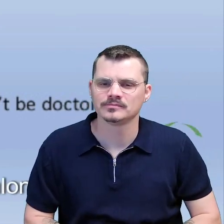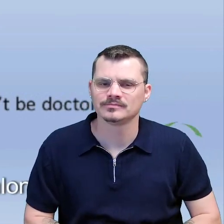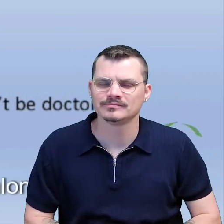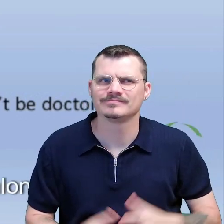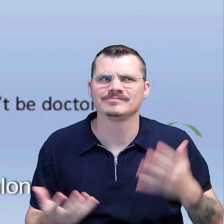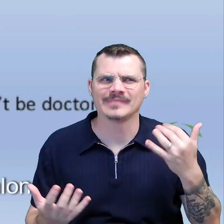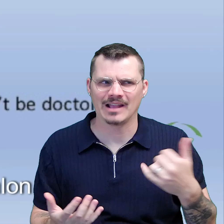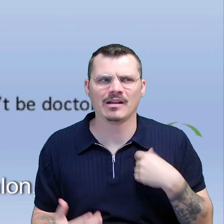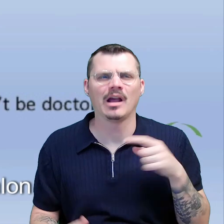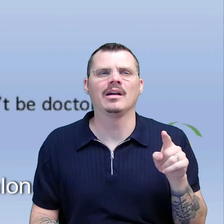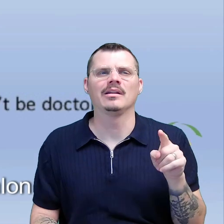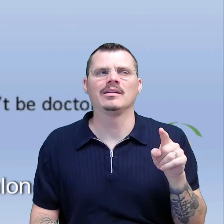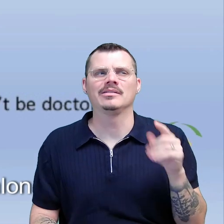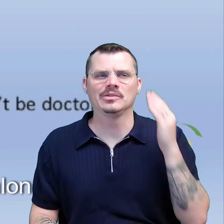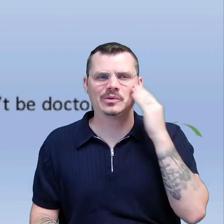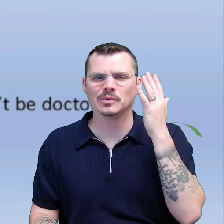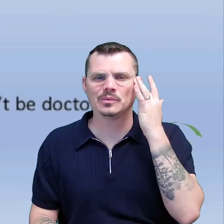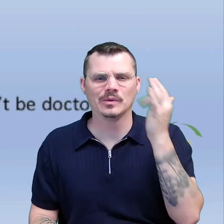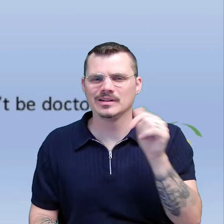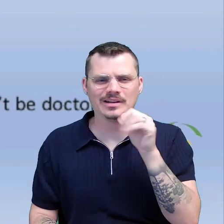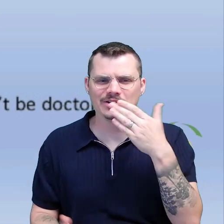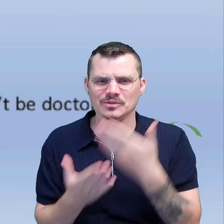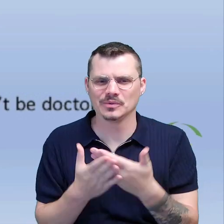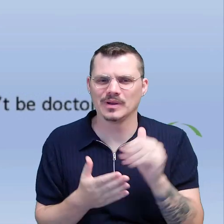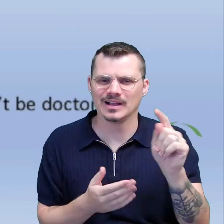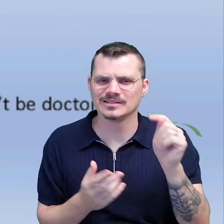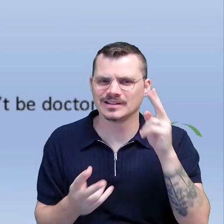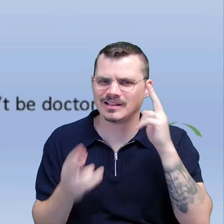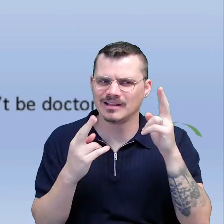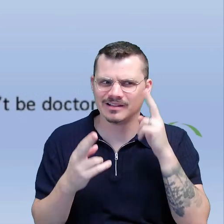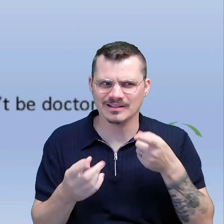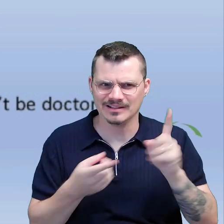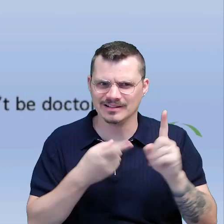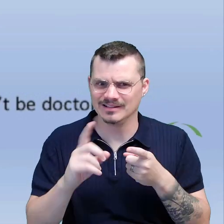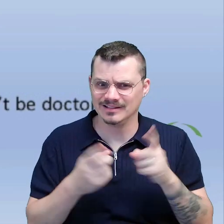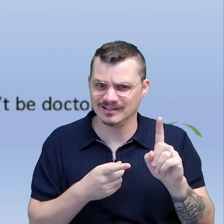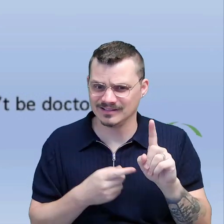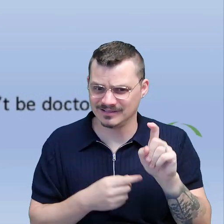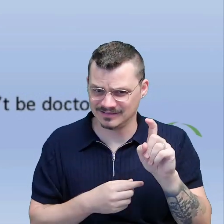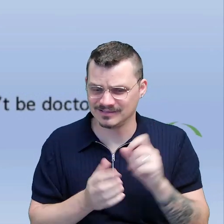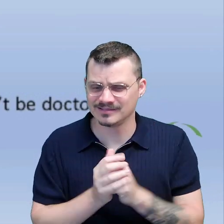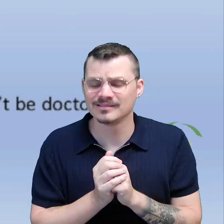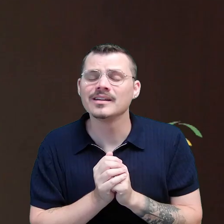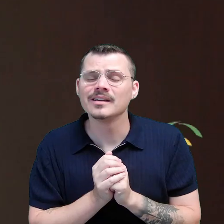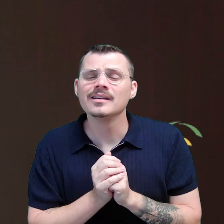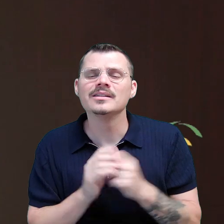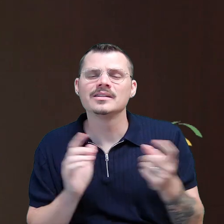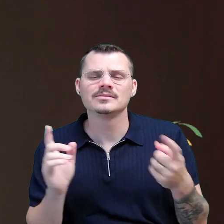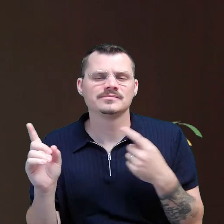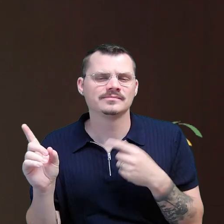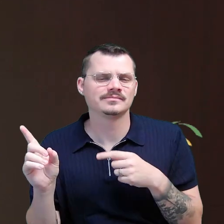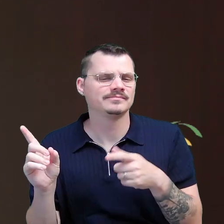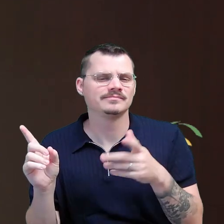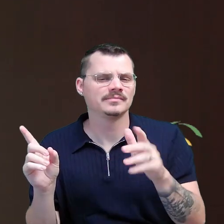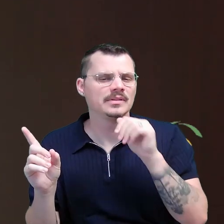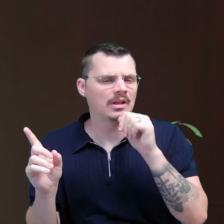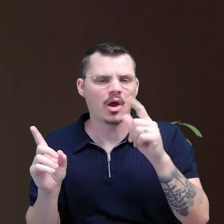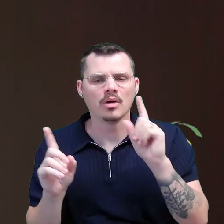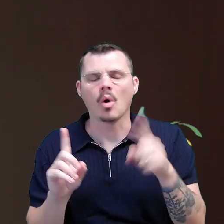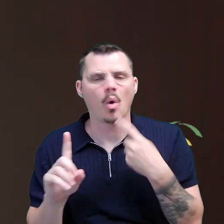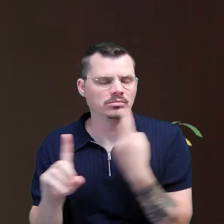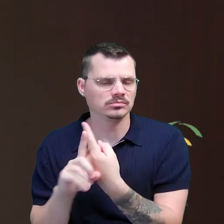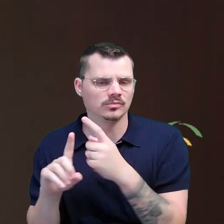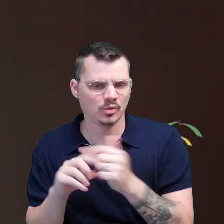Wonder why I didn't do too well at the salon, right? There's this, and this is not confined to people